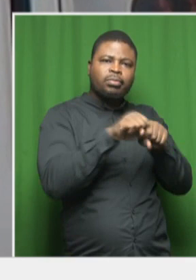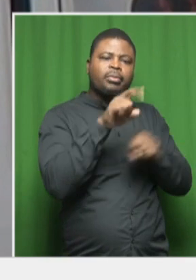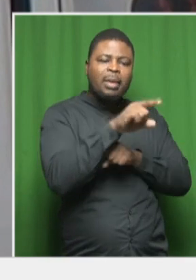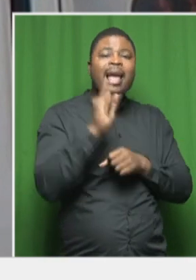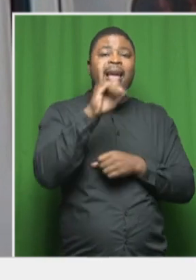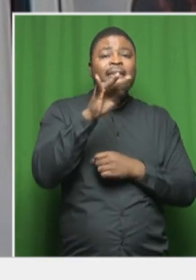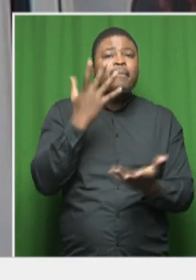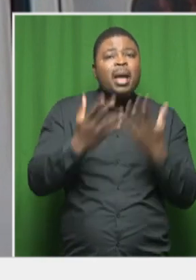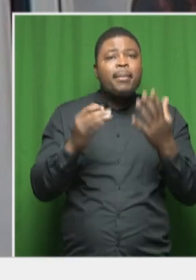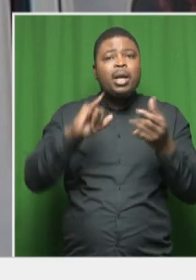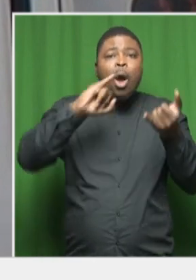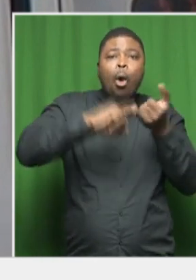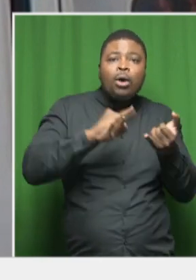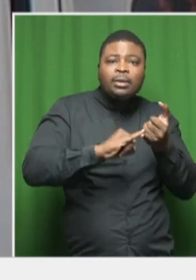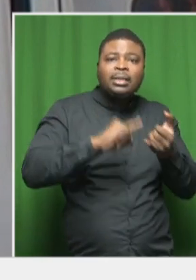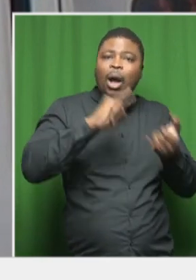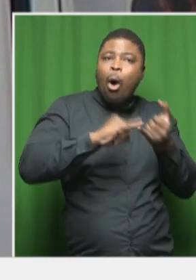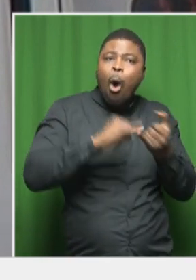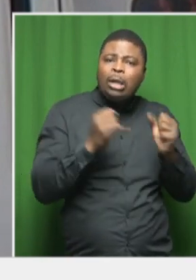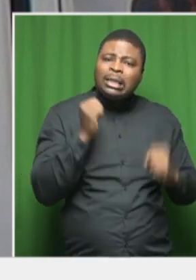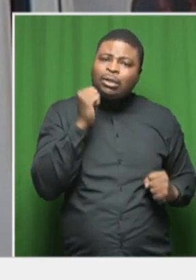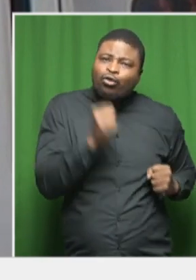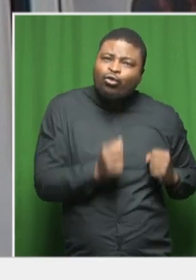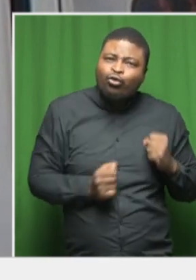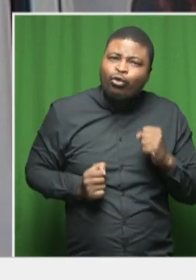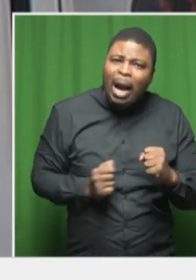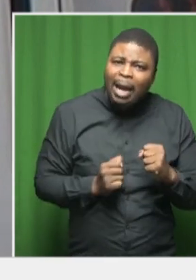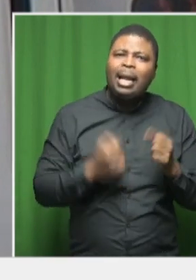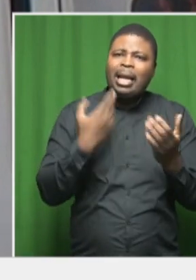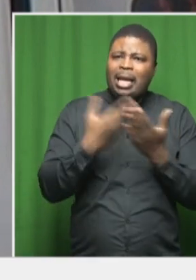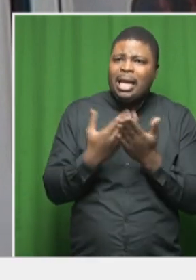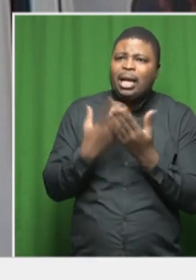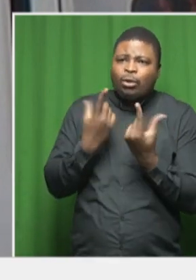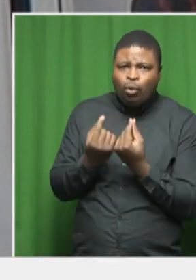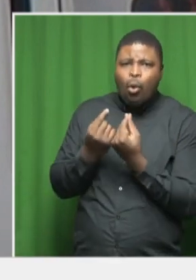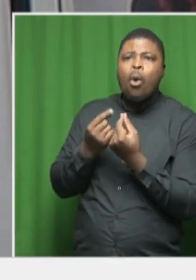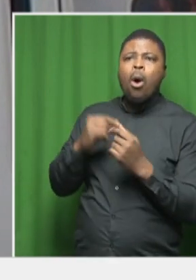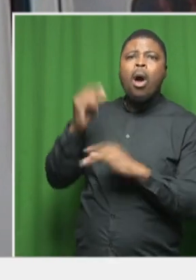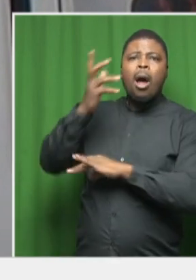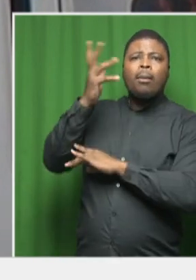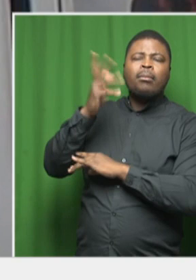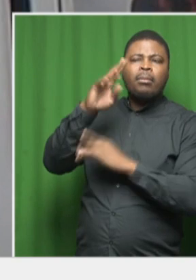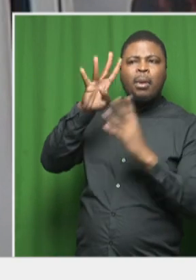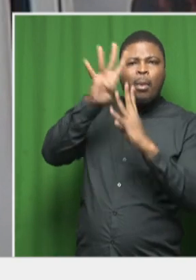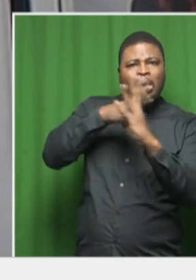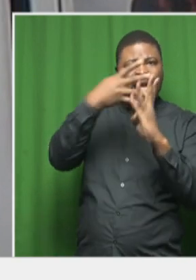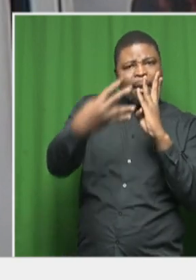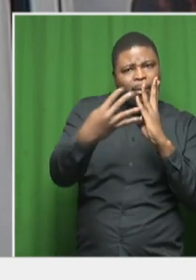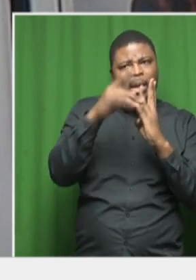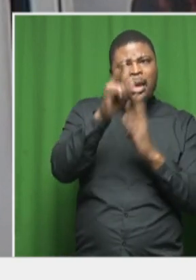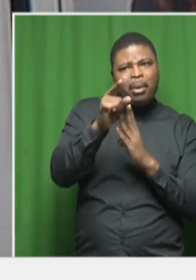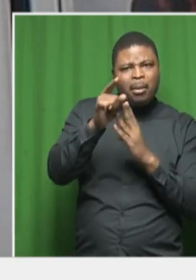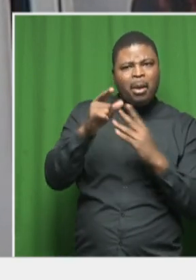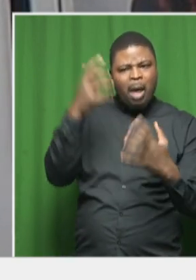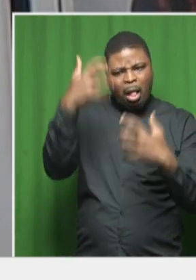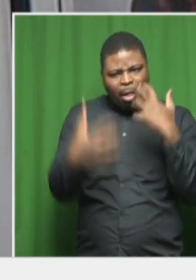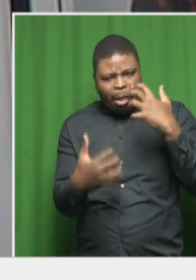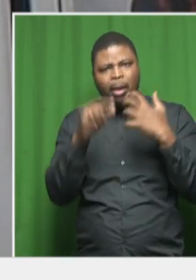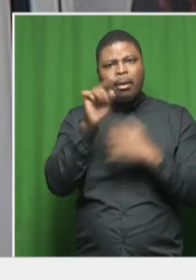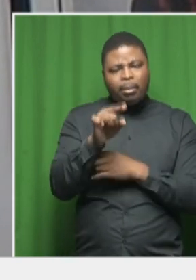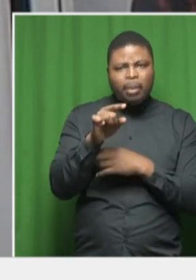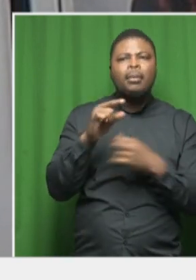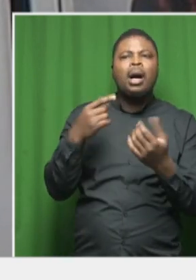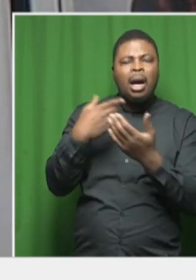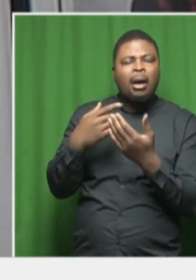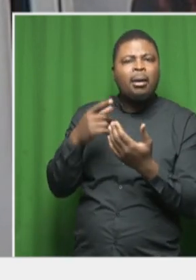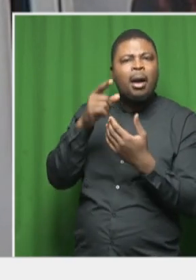might be quite difficult to find your lecturer in their consultation times because your timetable doesn't match those. It's